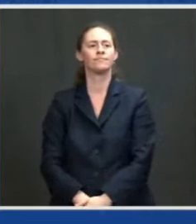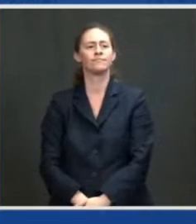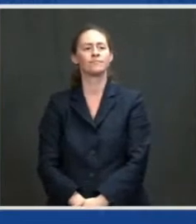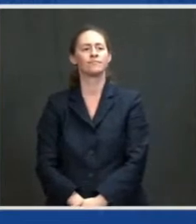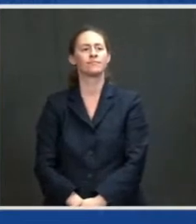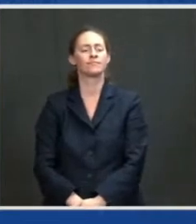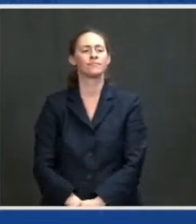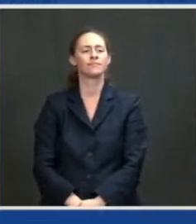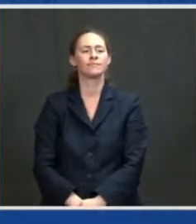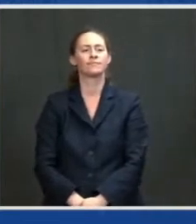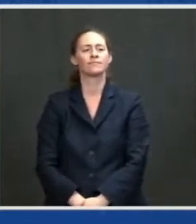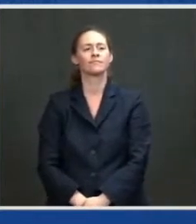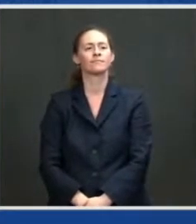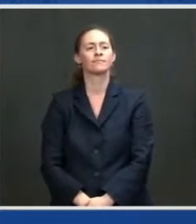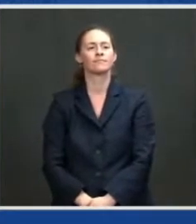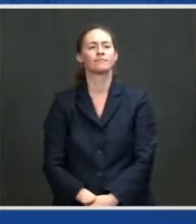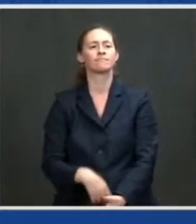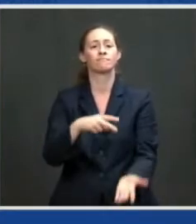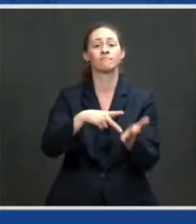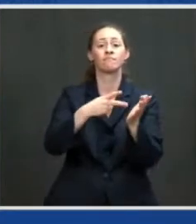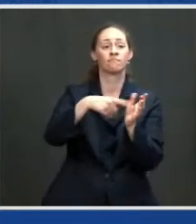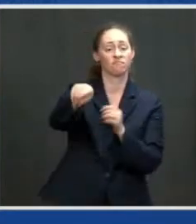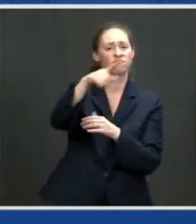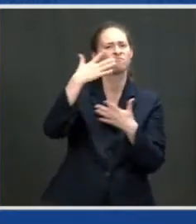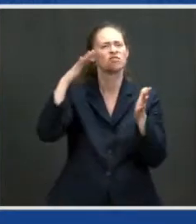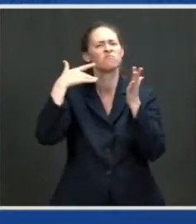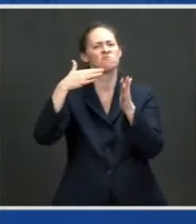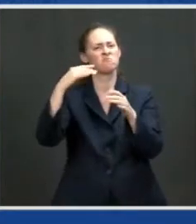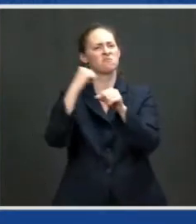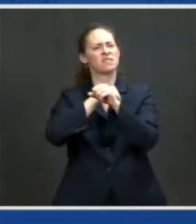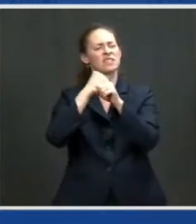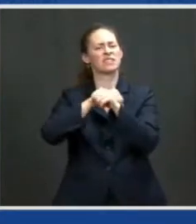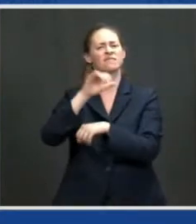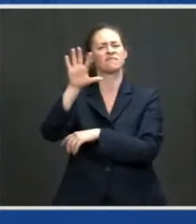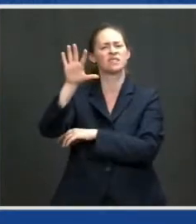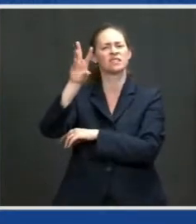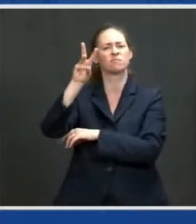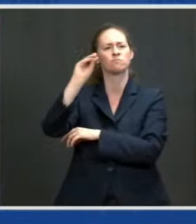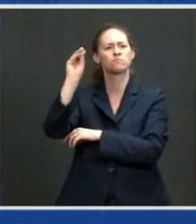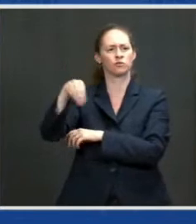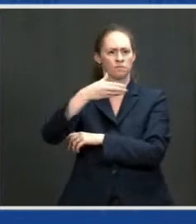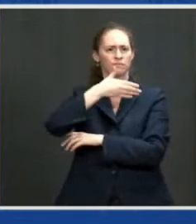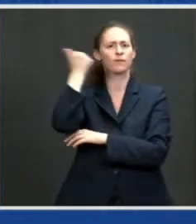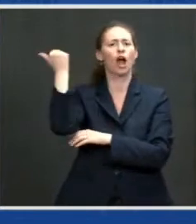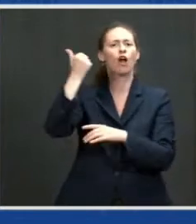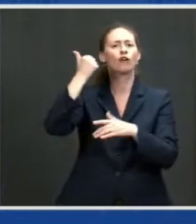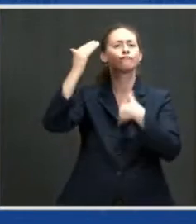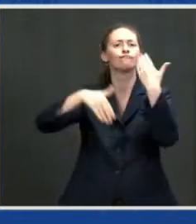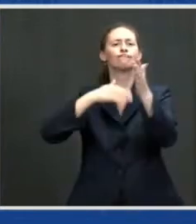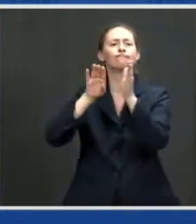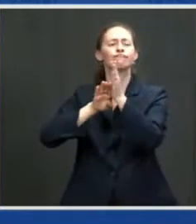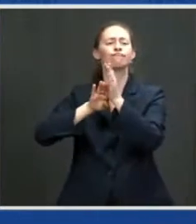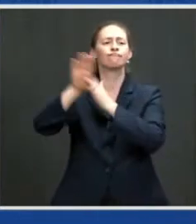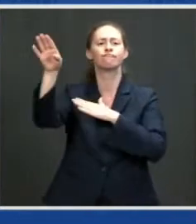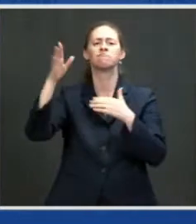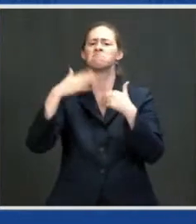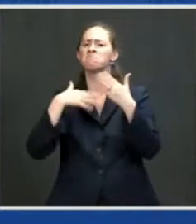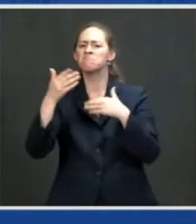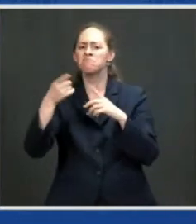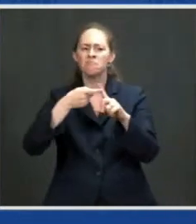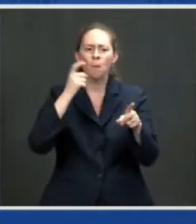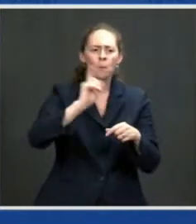of school and beyond without getting in any trouble, no matter what the background or the family they come from, no matter